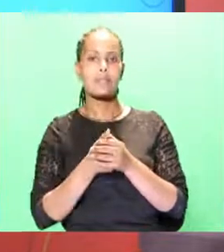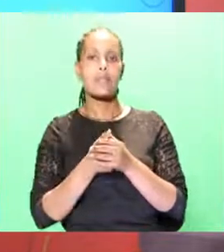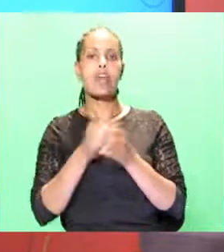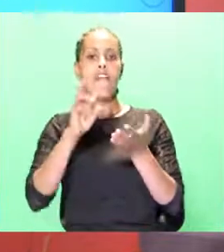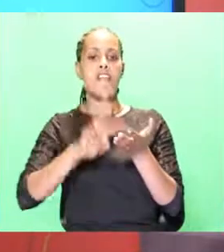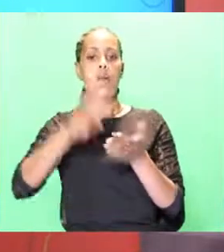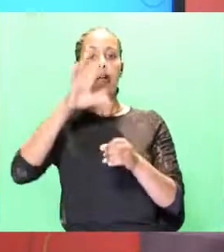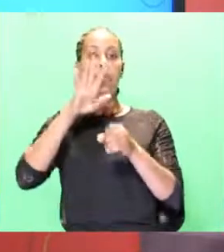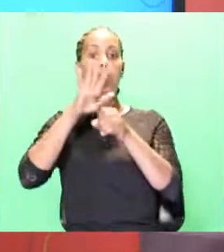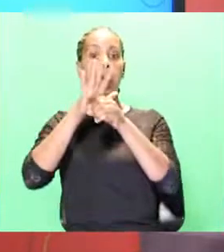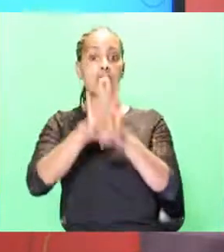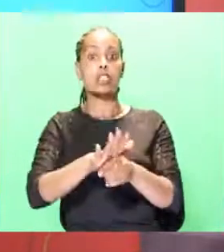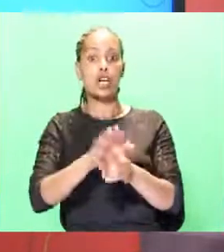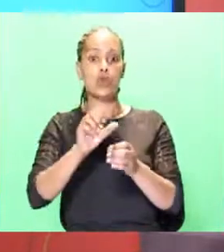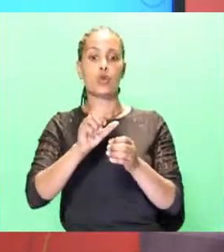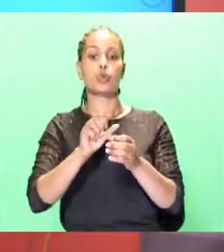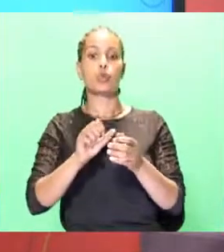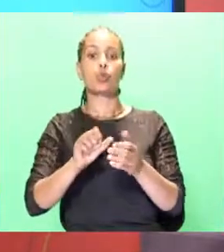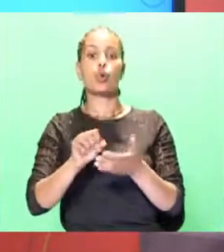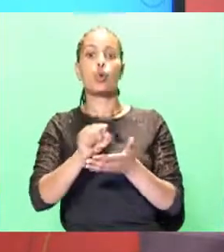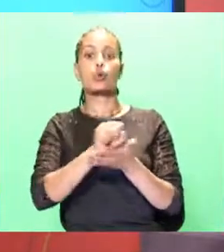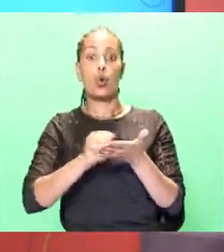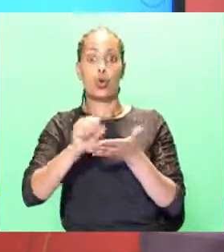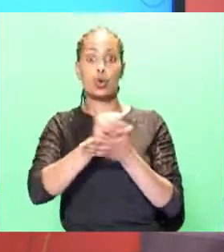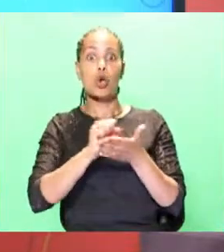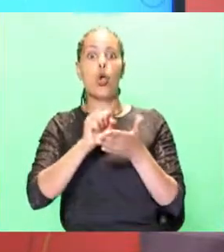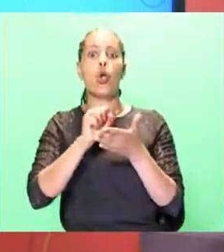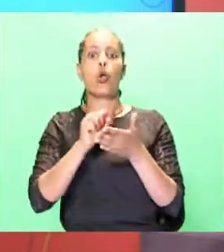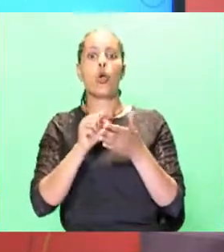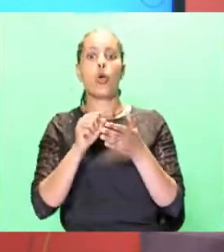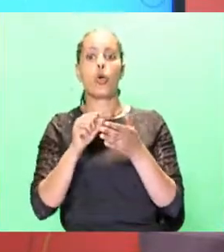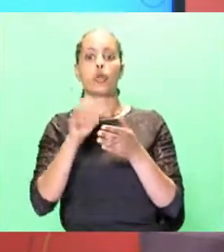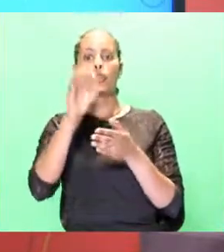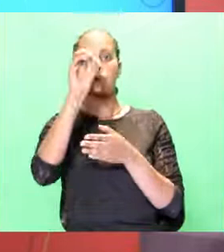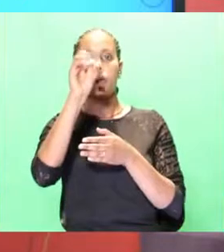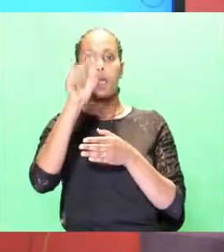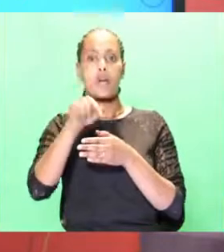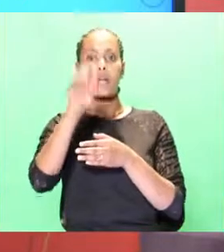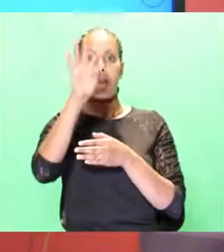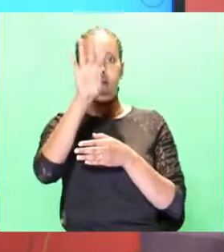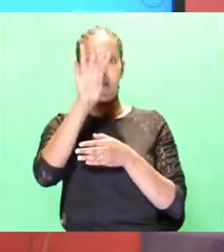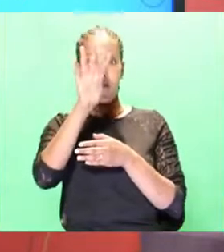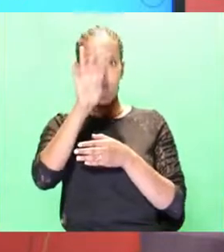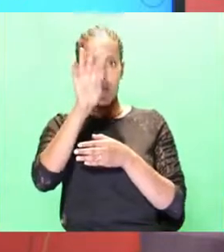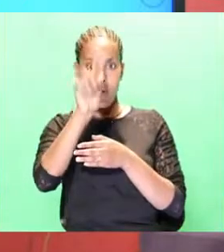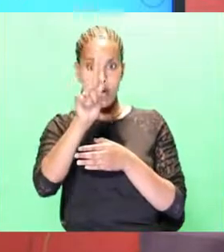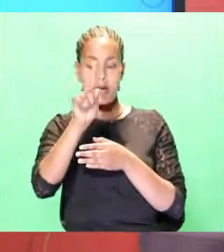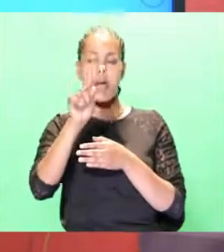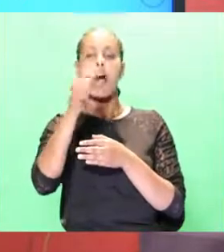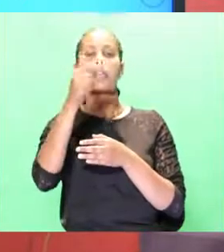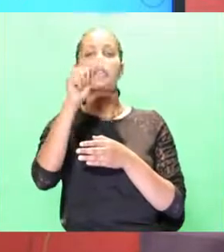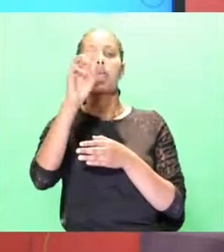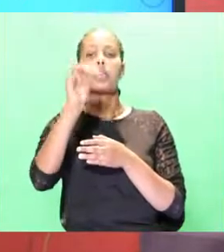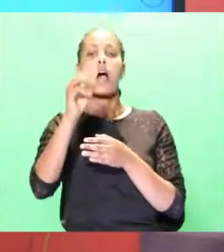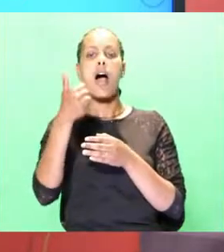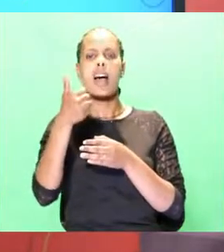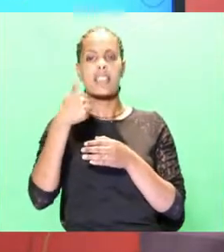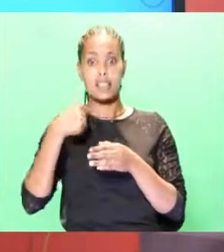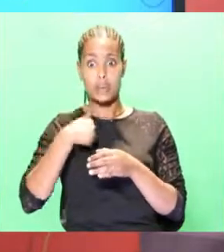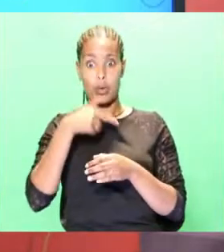Vapor pressure of a solution is lowered by 0.1 atmosphere because, as we